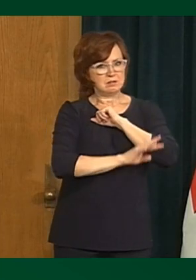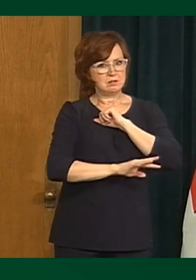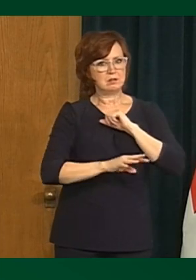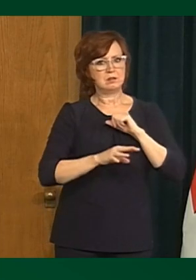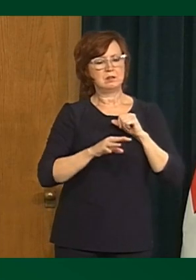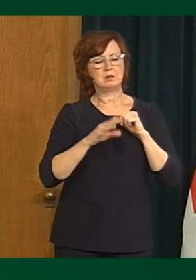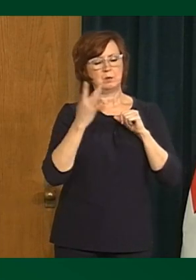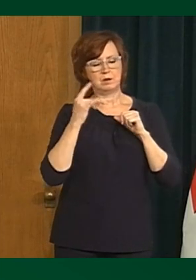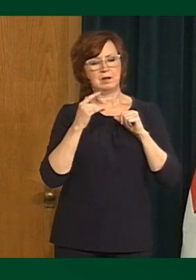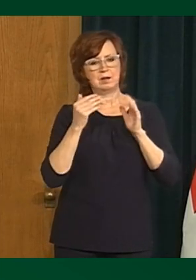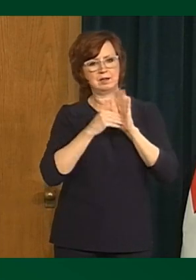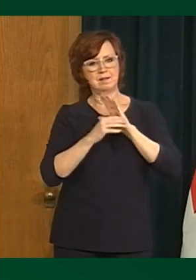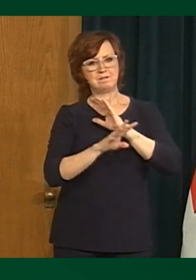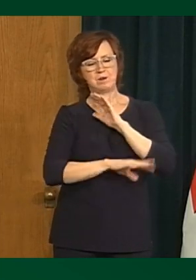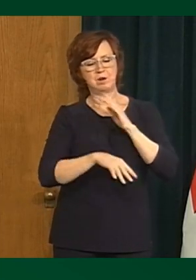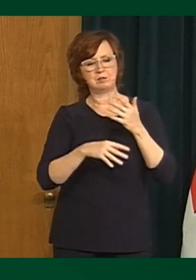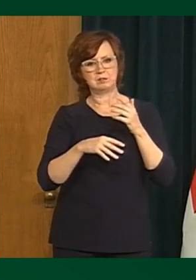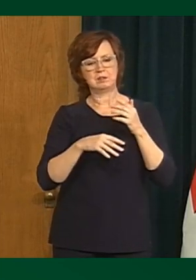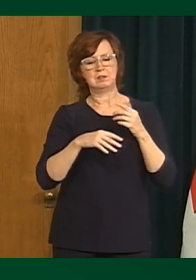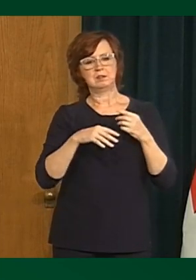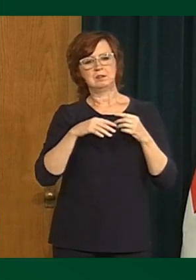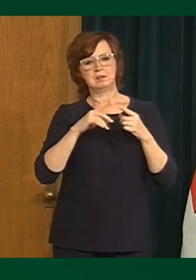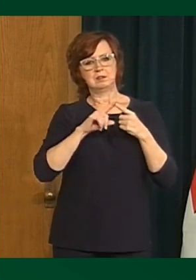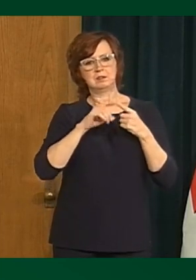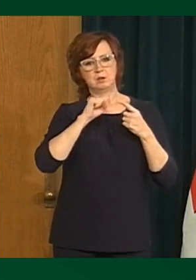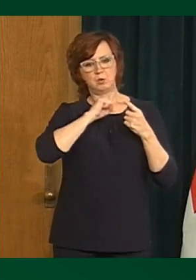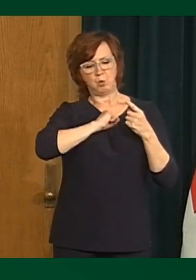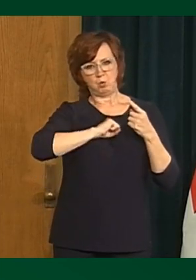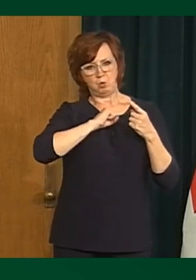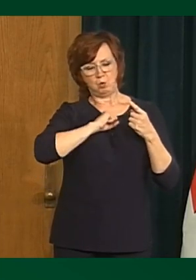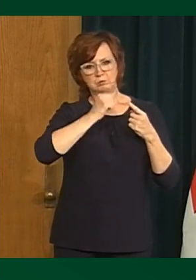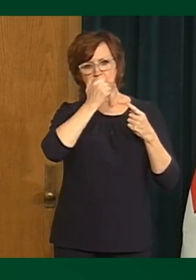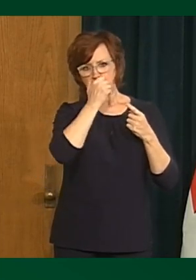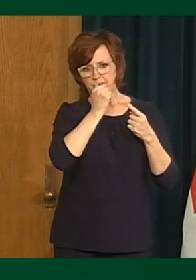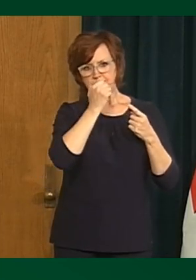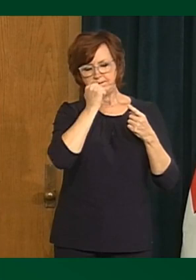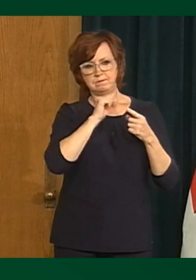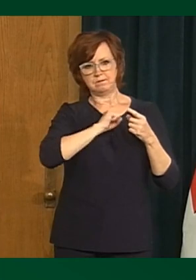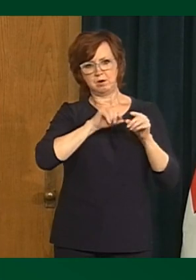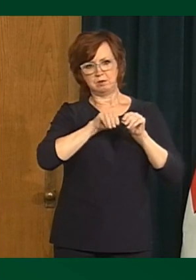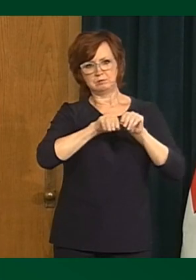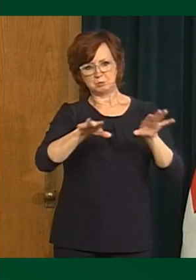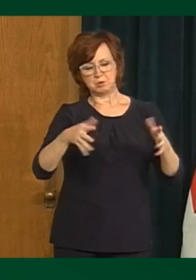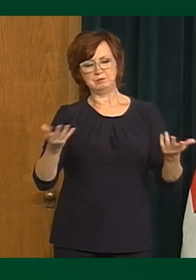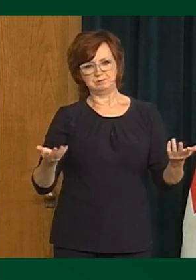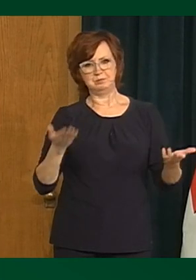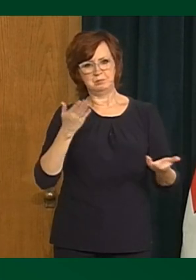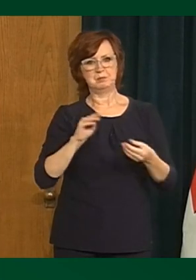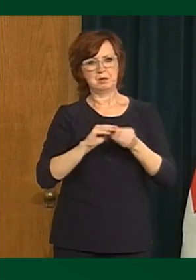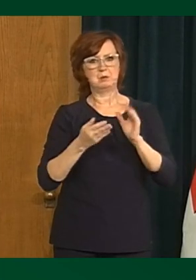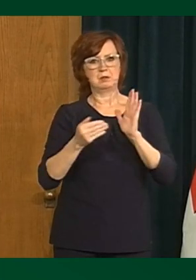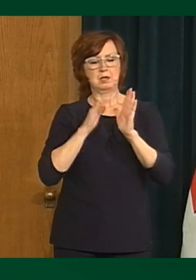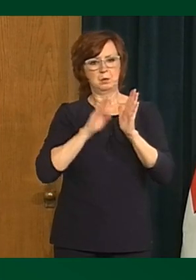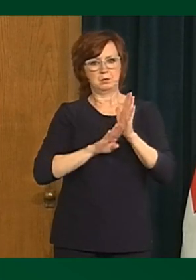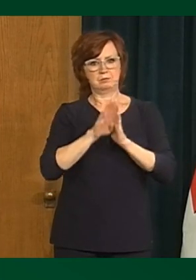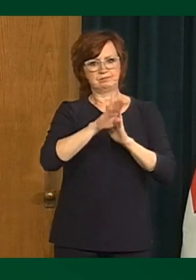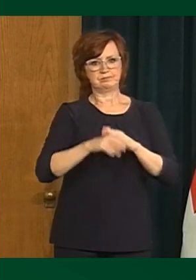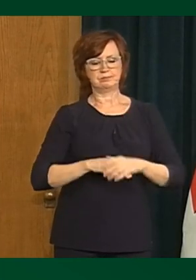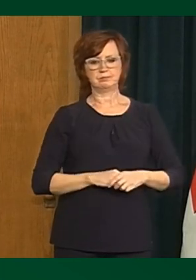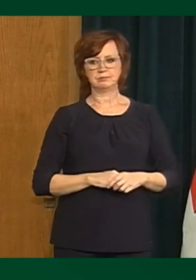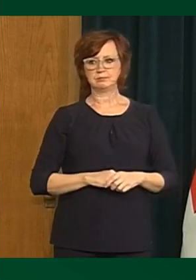the testing numbers to rise up again, which they should. And again, we'll be monitoring the test positive rate and other factors as well at that